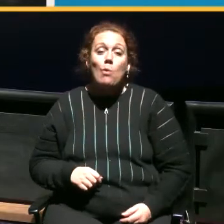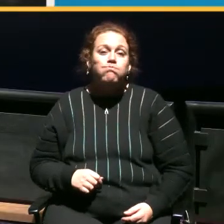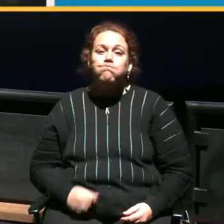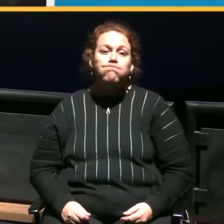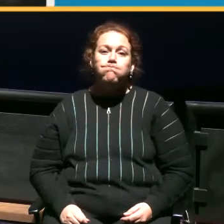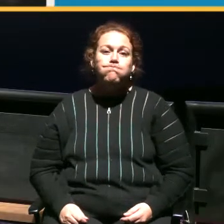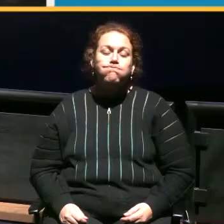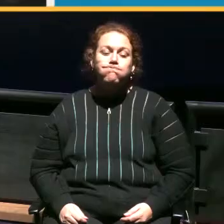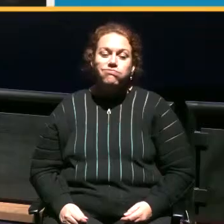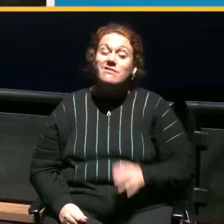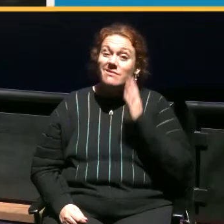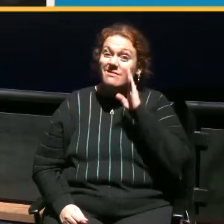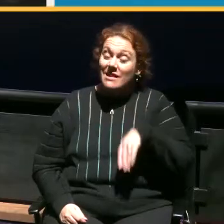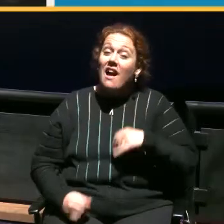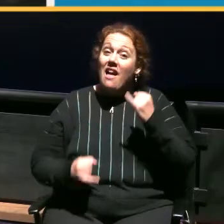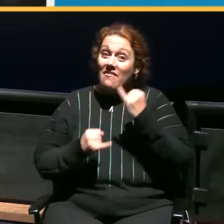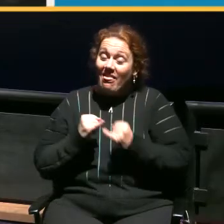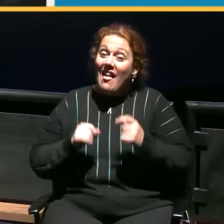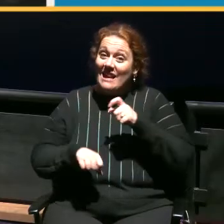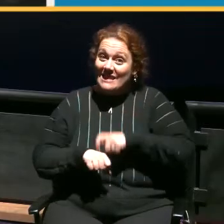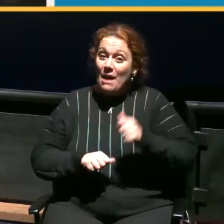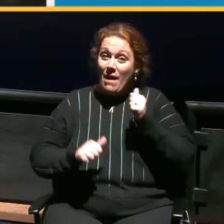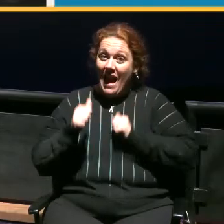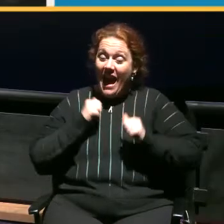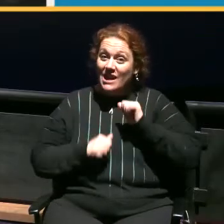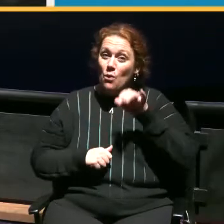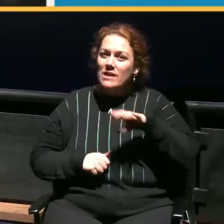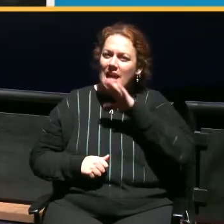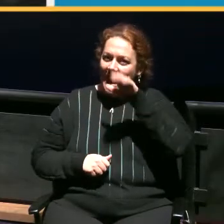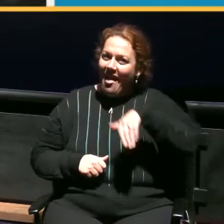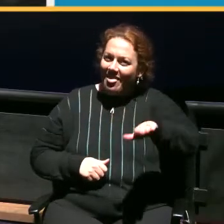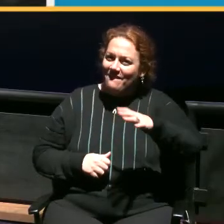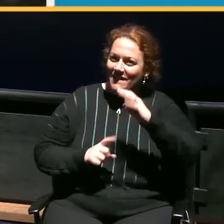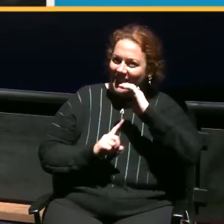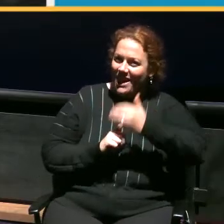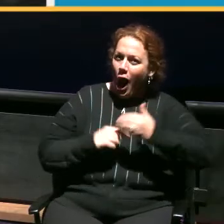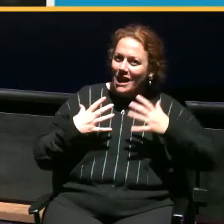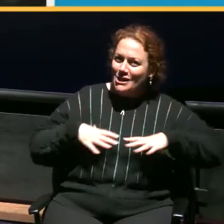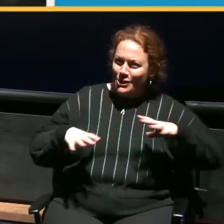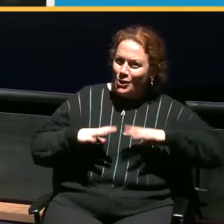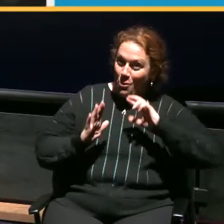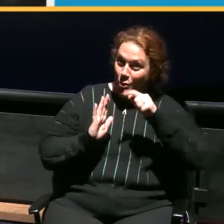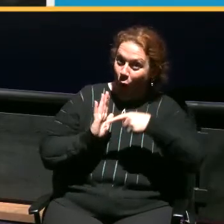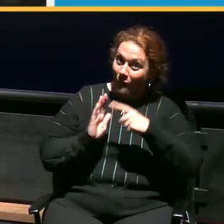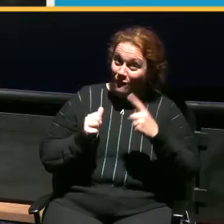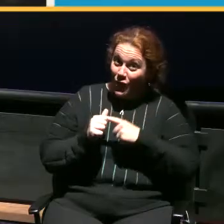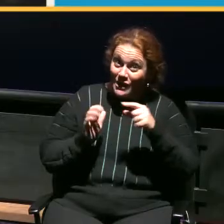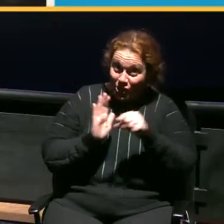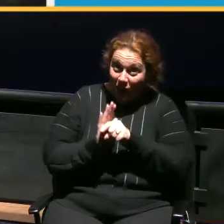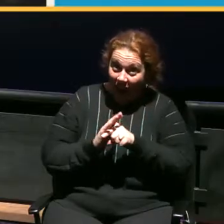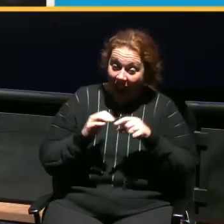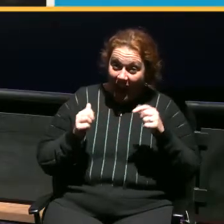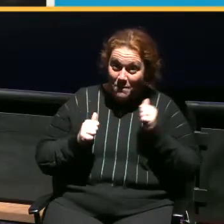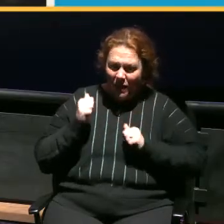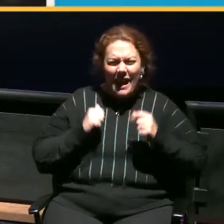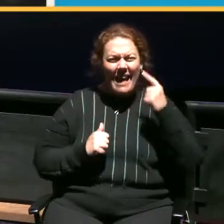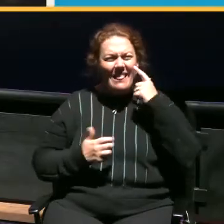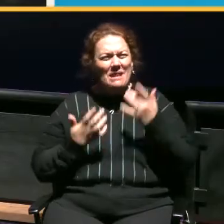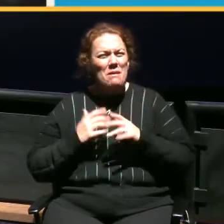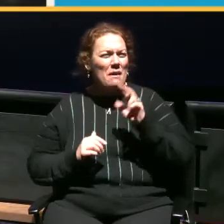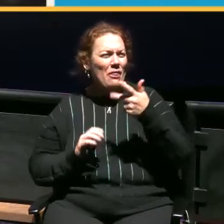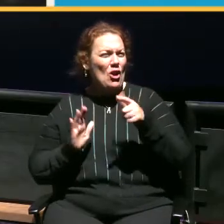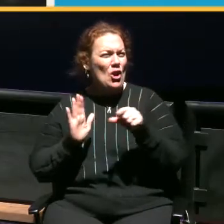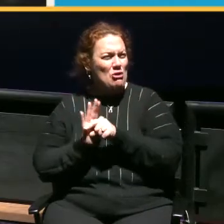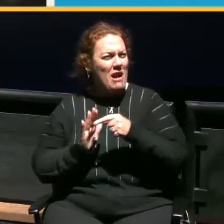can't act. In fact, the last acting gig I had was that elephant role in a first grade play. I think I might have played a bird in third